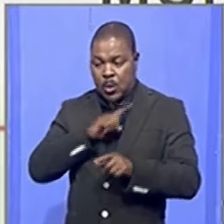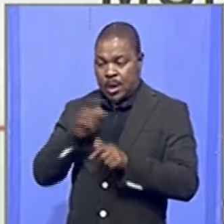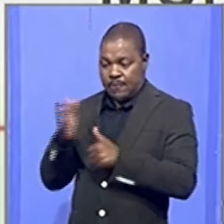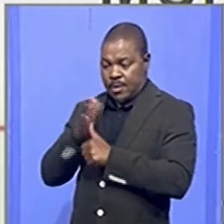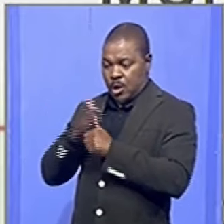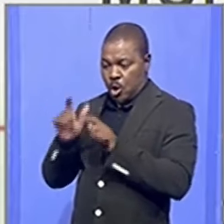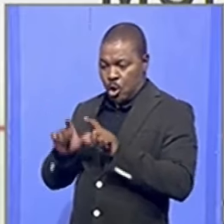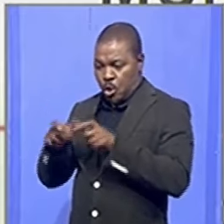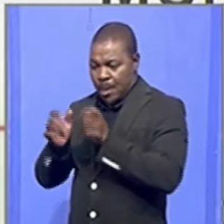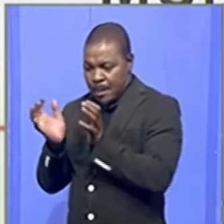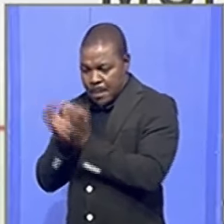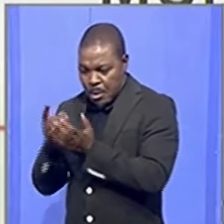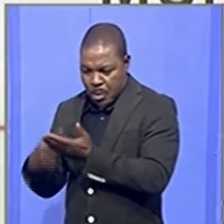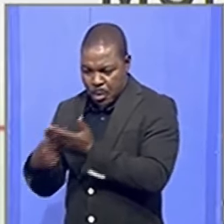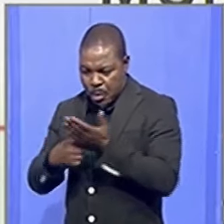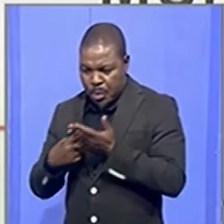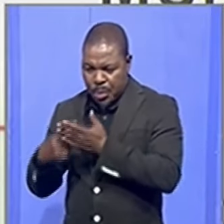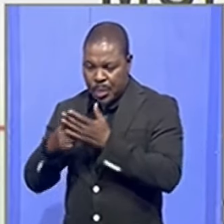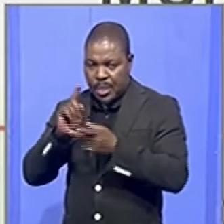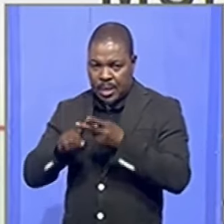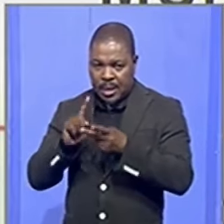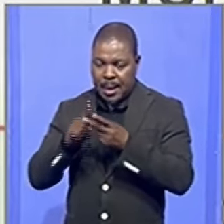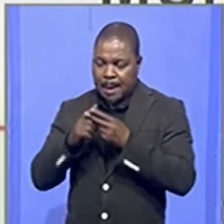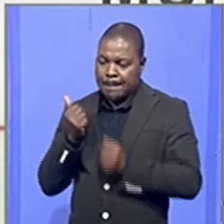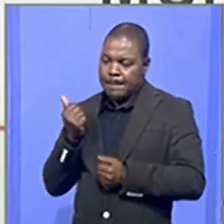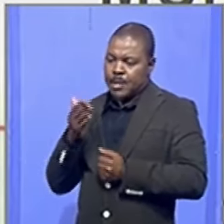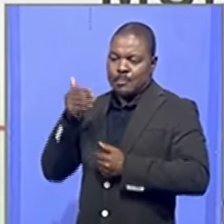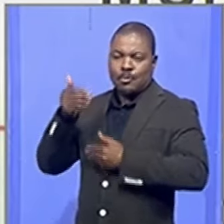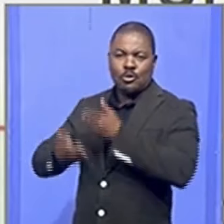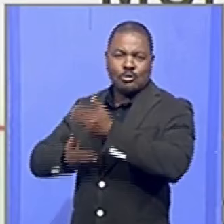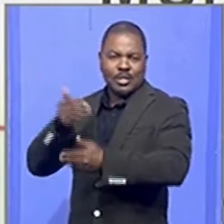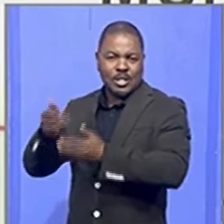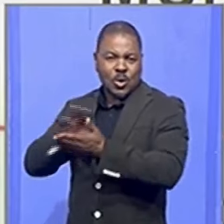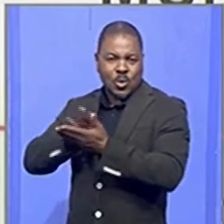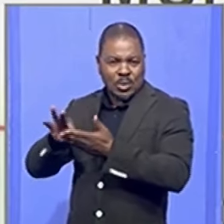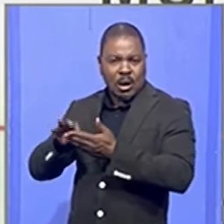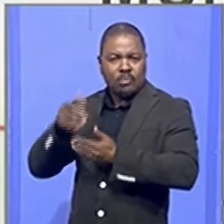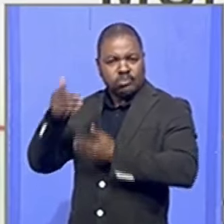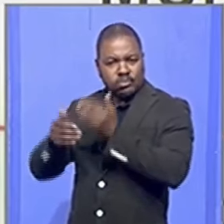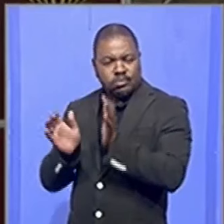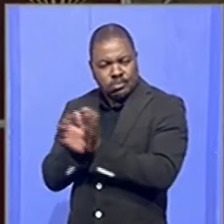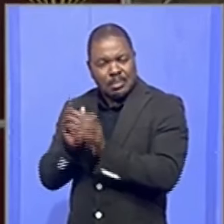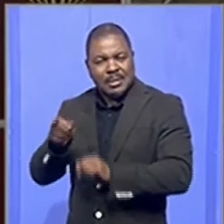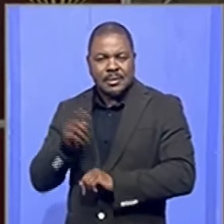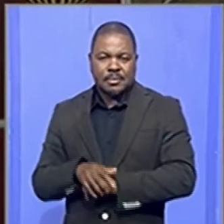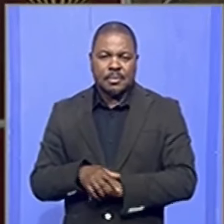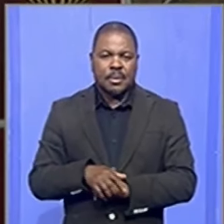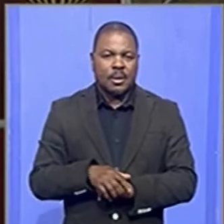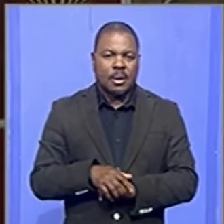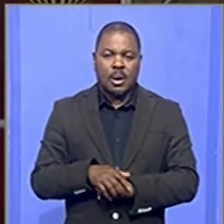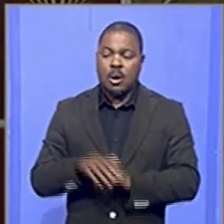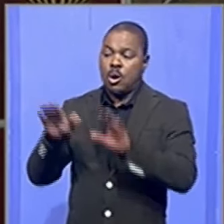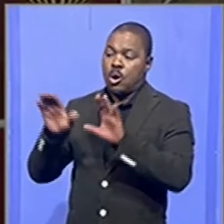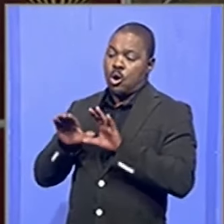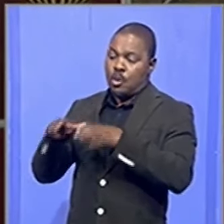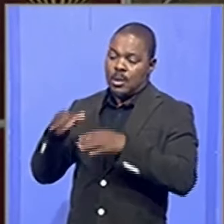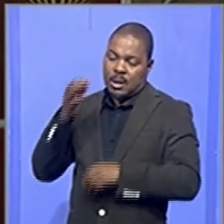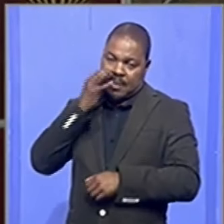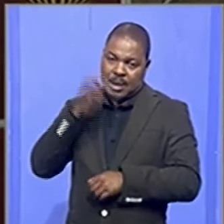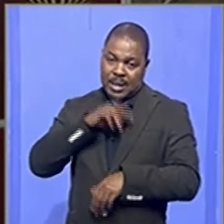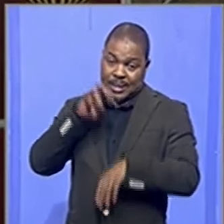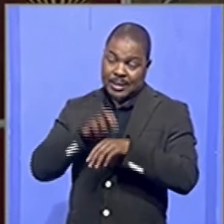dule. The bid specification committee di tshwanetse gore di dule di committee tseo. Komišenere e tla lopa pegelo go tswa